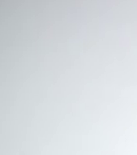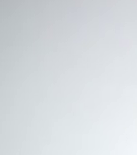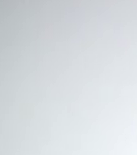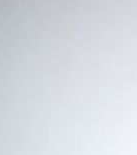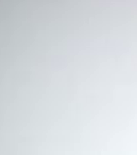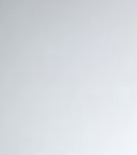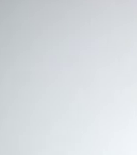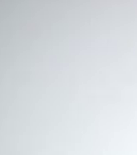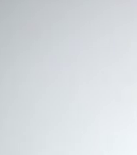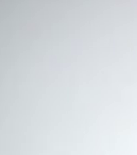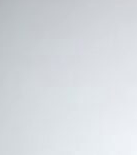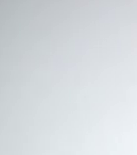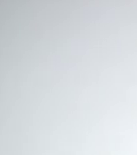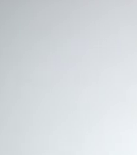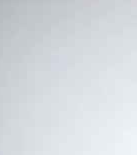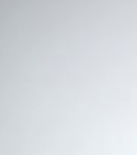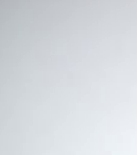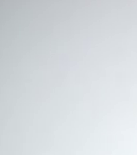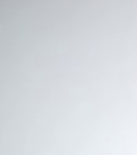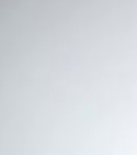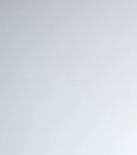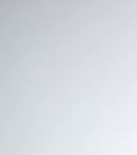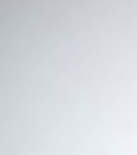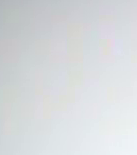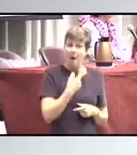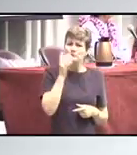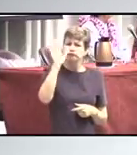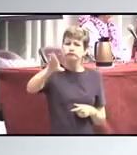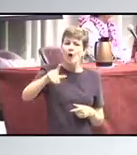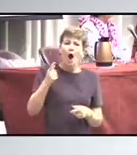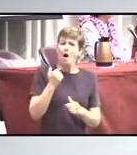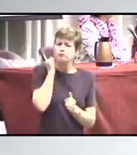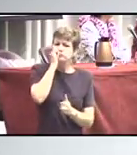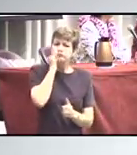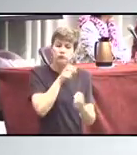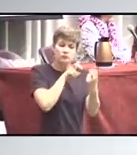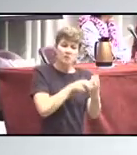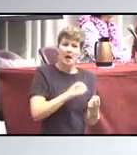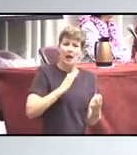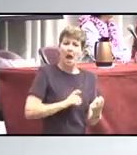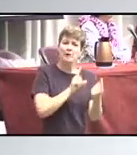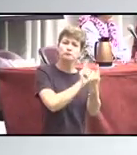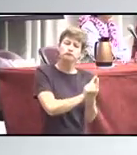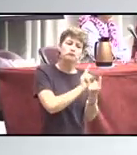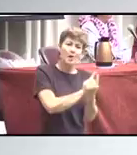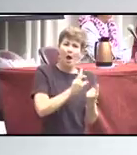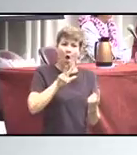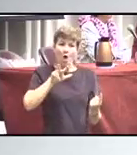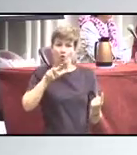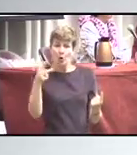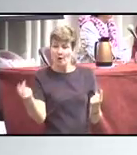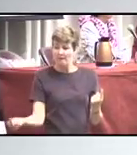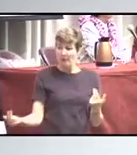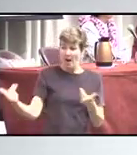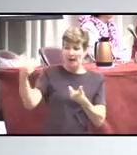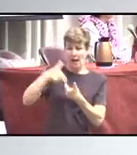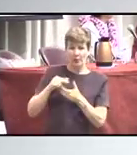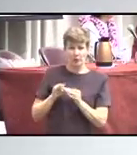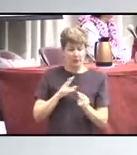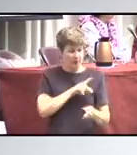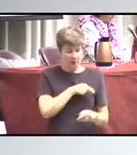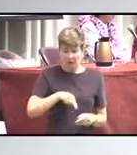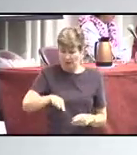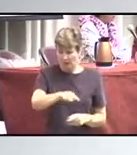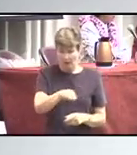because as a service provider, it's usually just me and the client. And when you have the third party there, the interpreter,